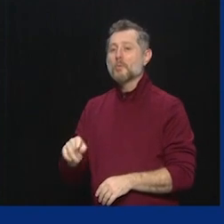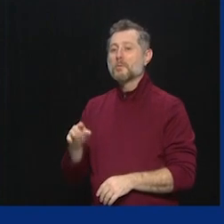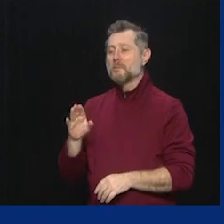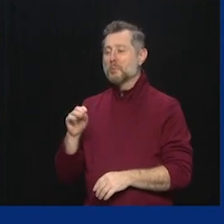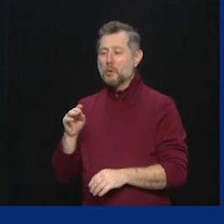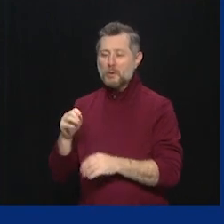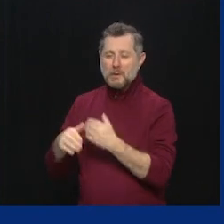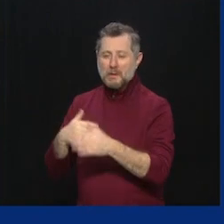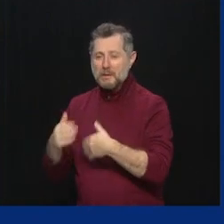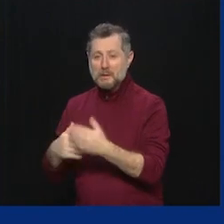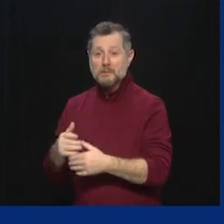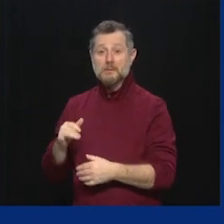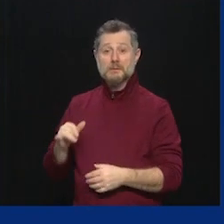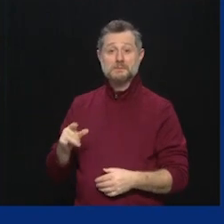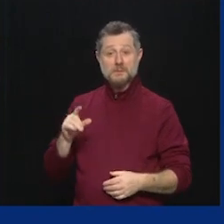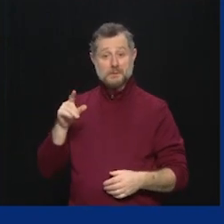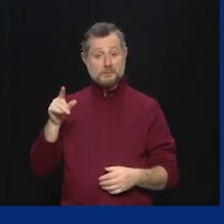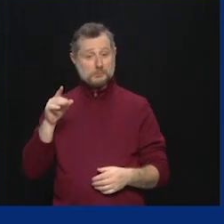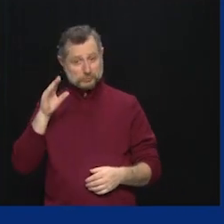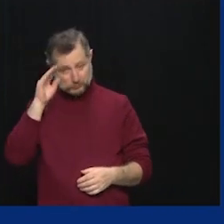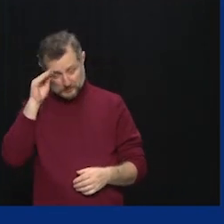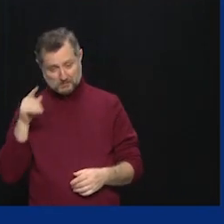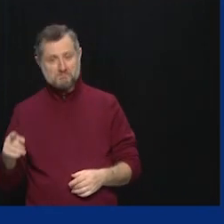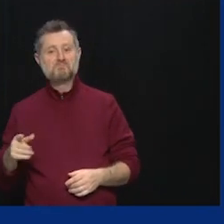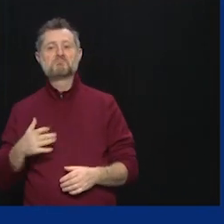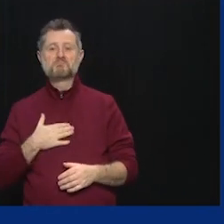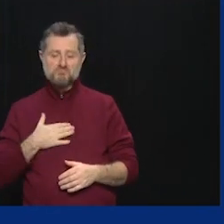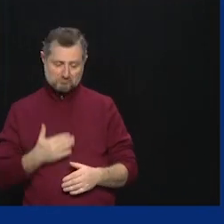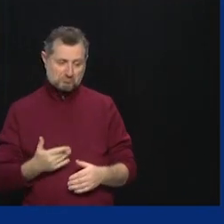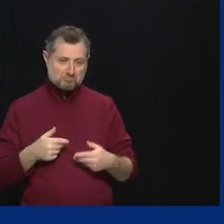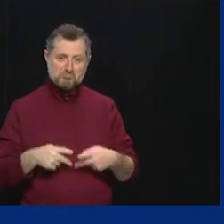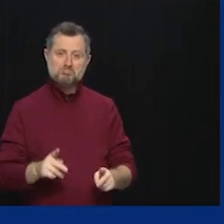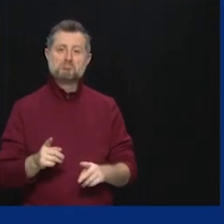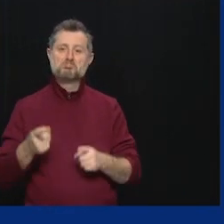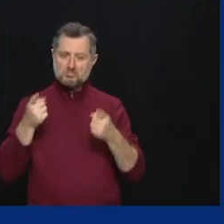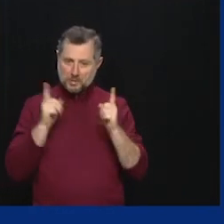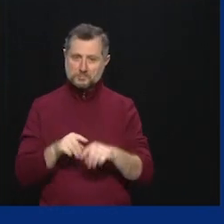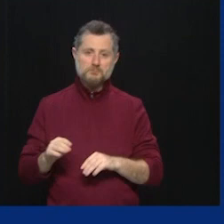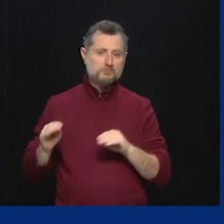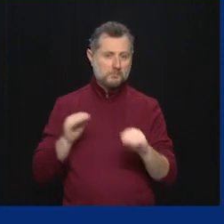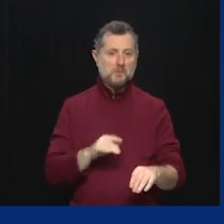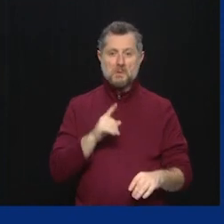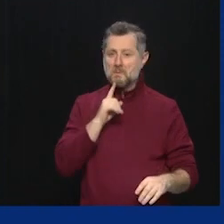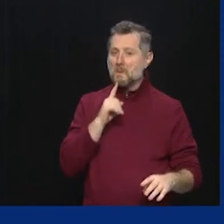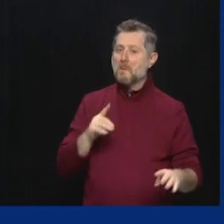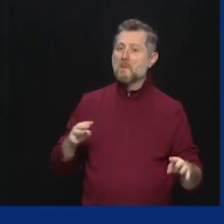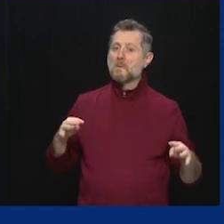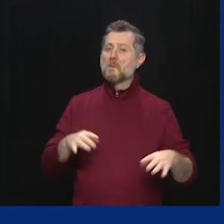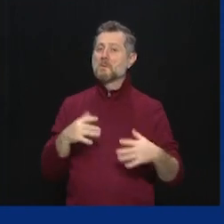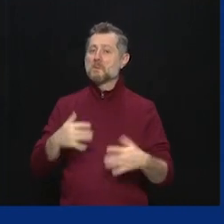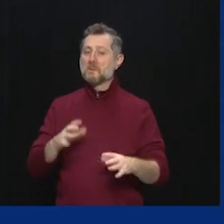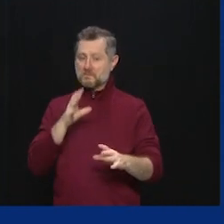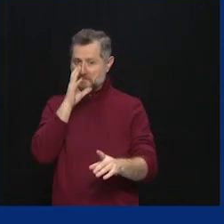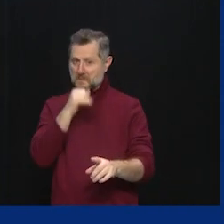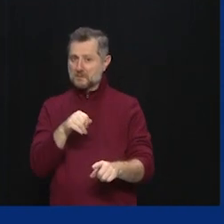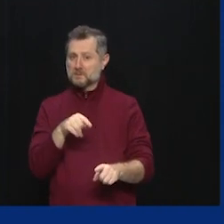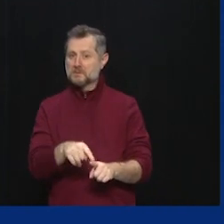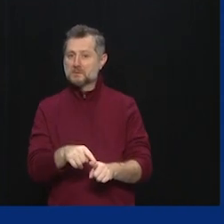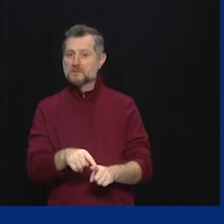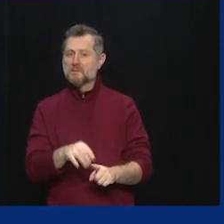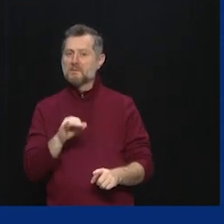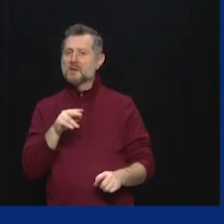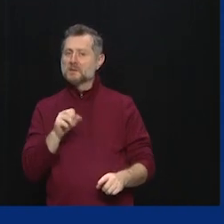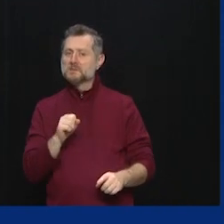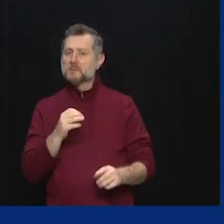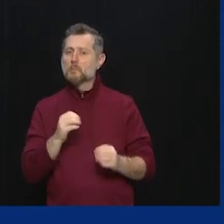gentleman allowed that move to happen, which generated a lot of fan interest, even more fan interest than already existed, but without